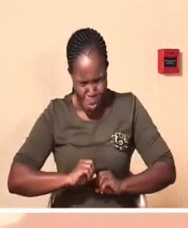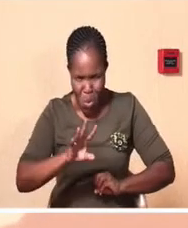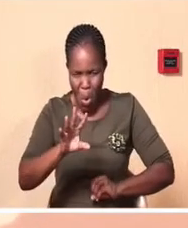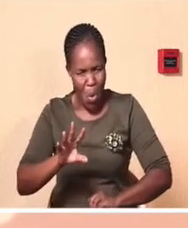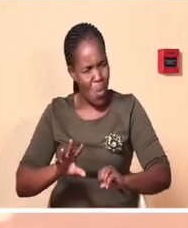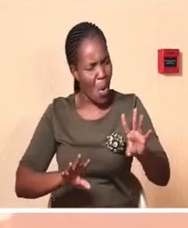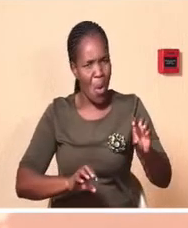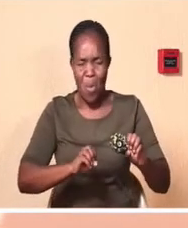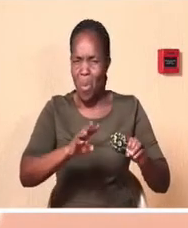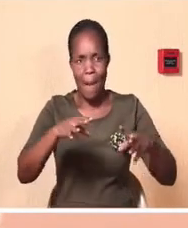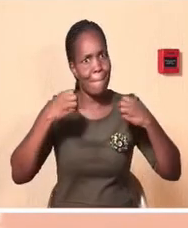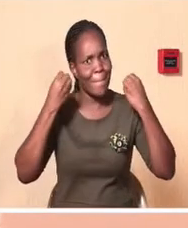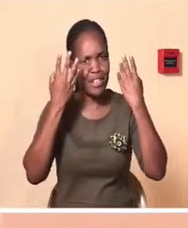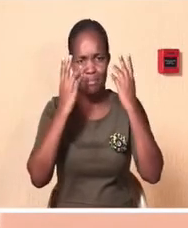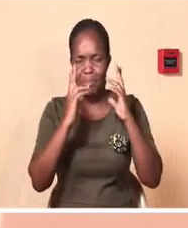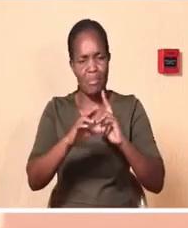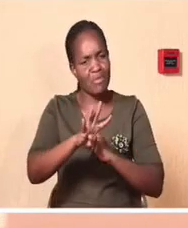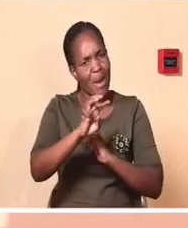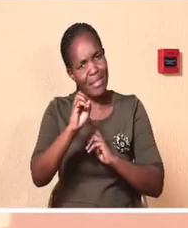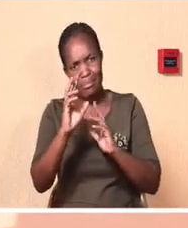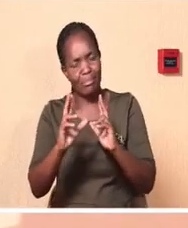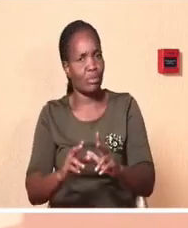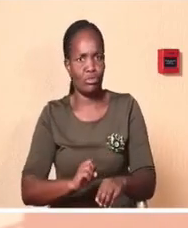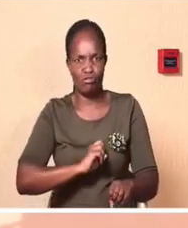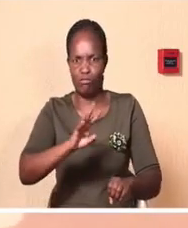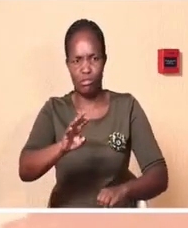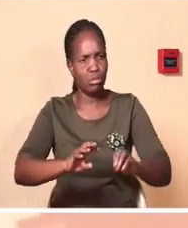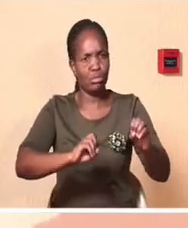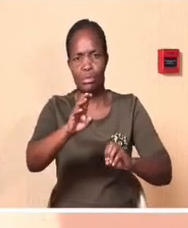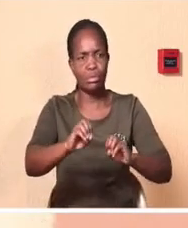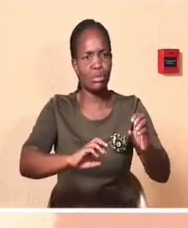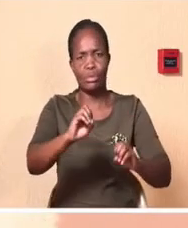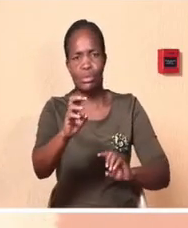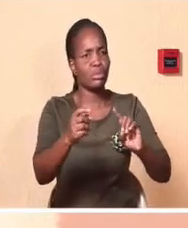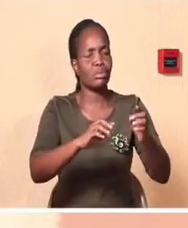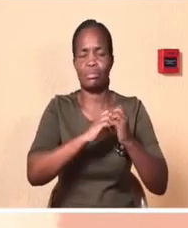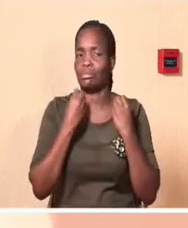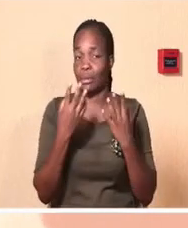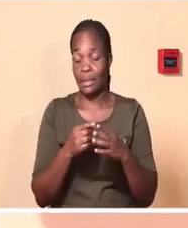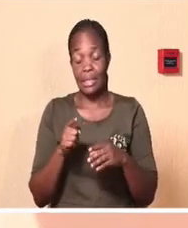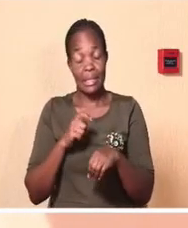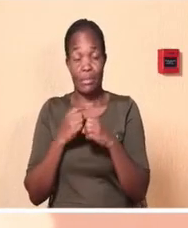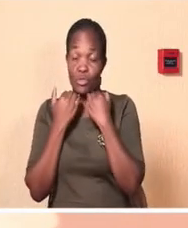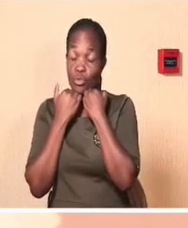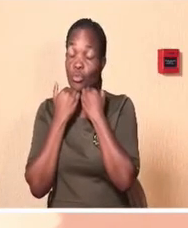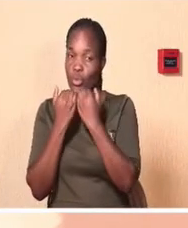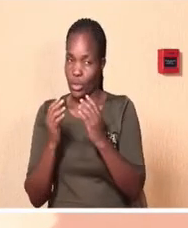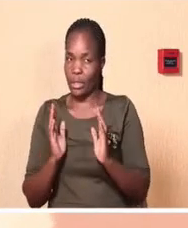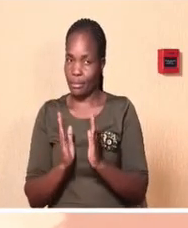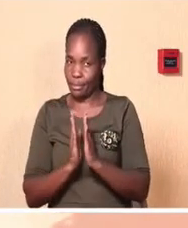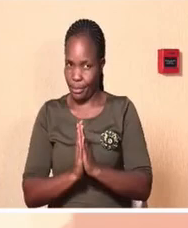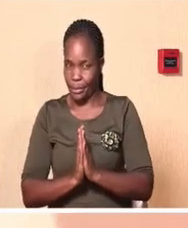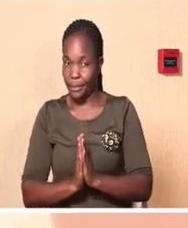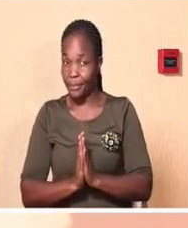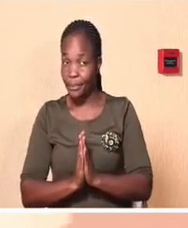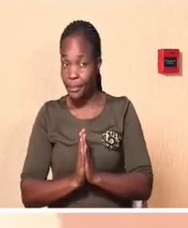if you don't do your contact tracing well. So this is a very important point that we should take note of. And that's